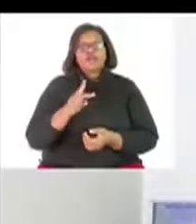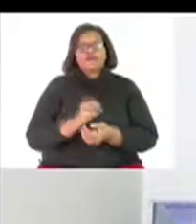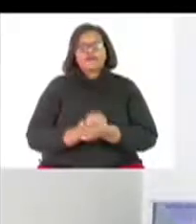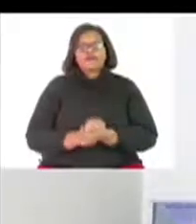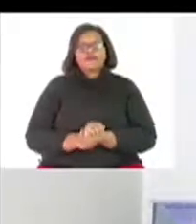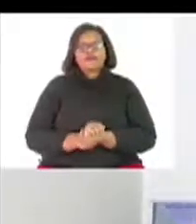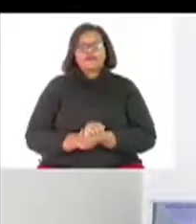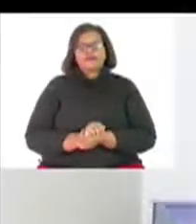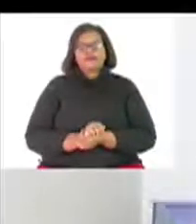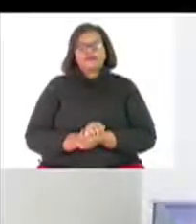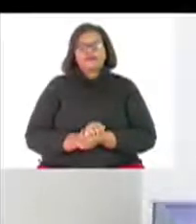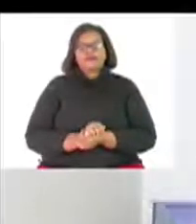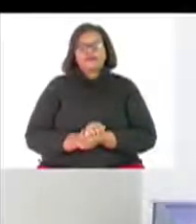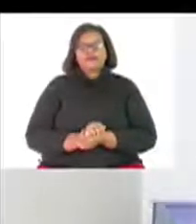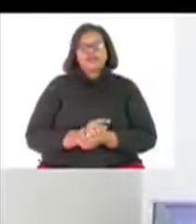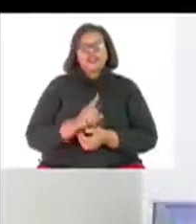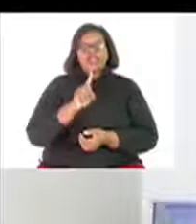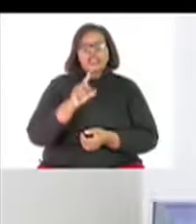12,